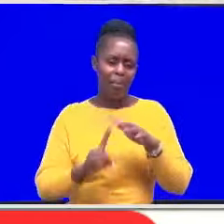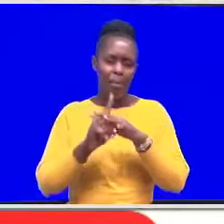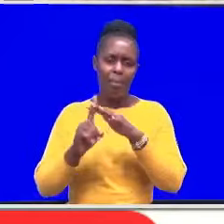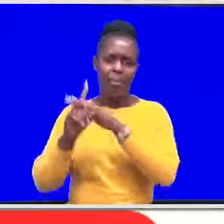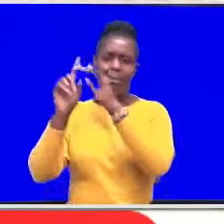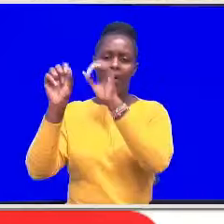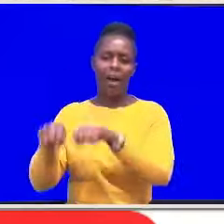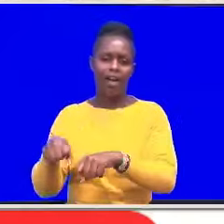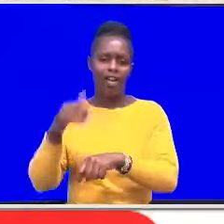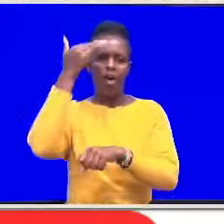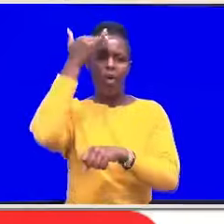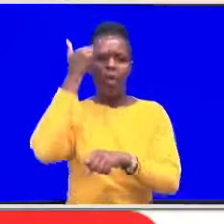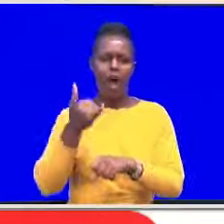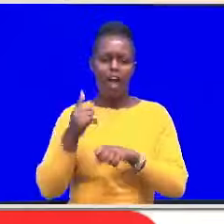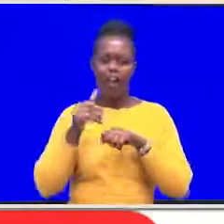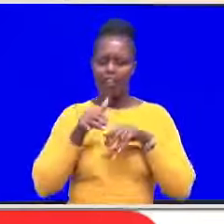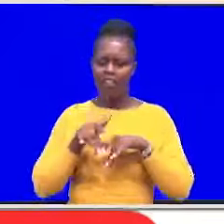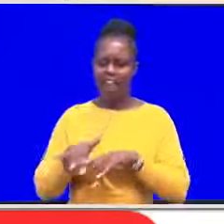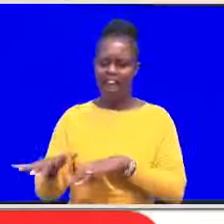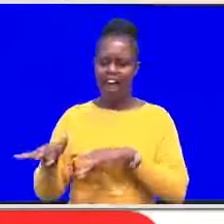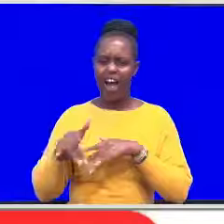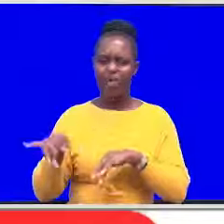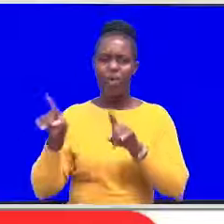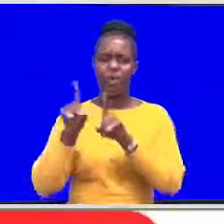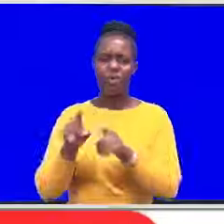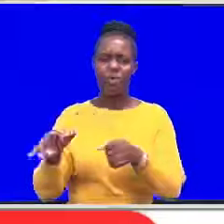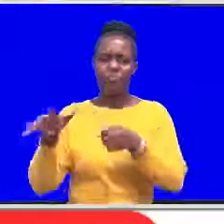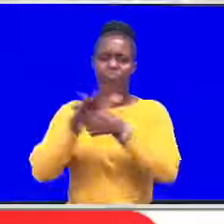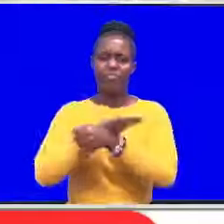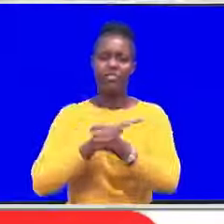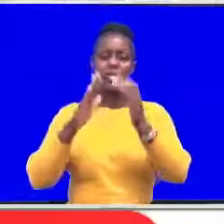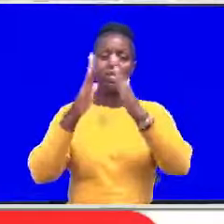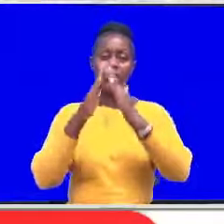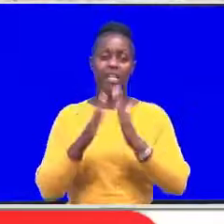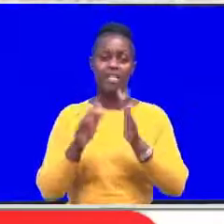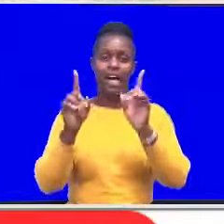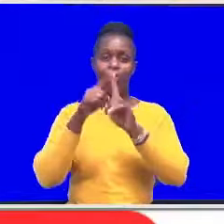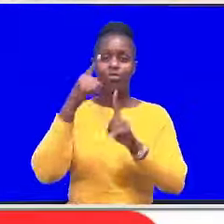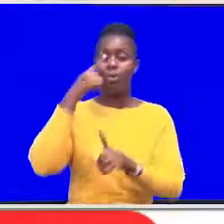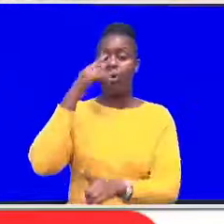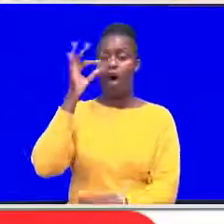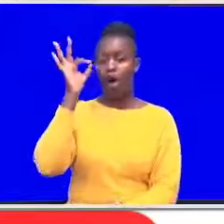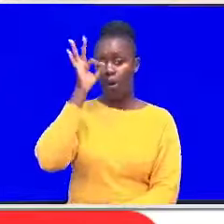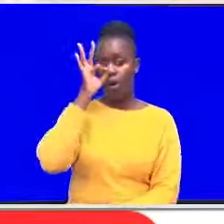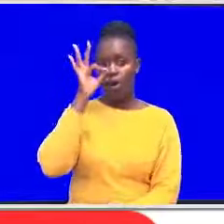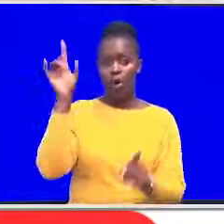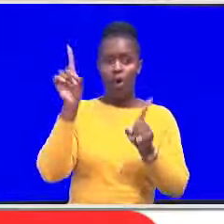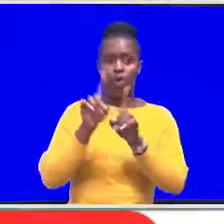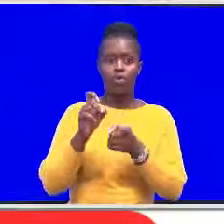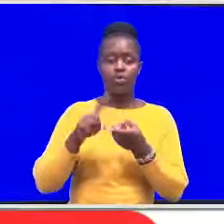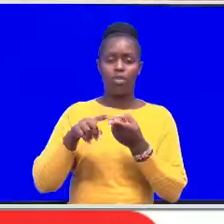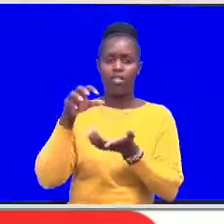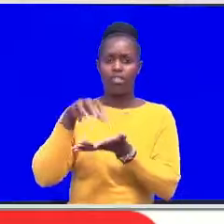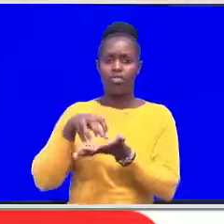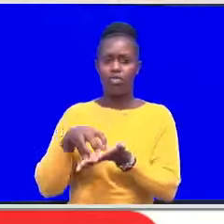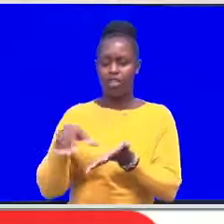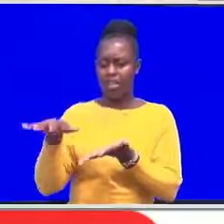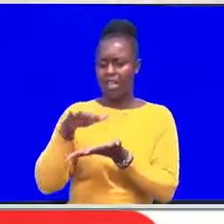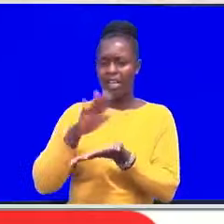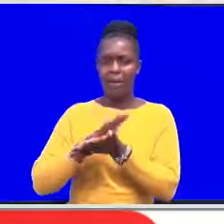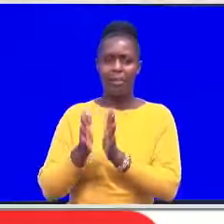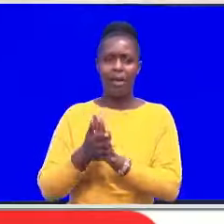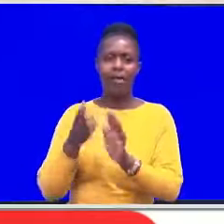flooding has contaminated many latrines and boreholes. High fluorosis level exacerbates the situation in an area